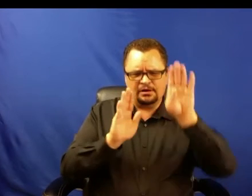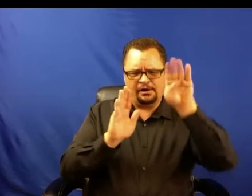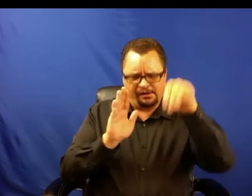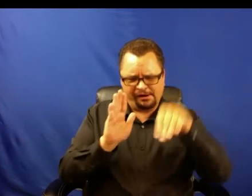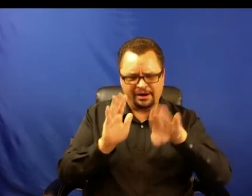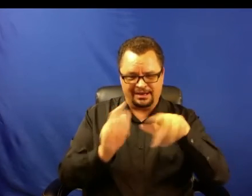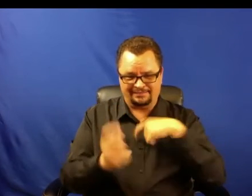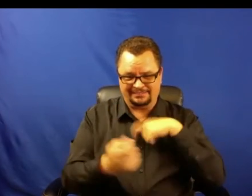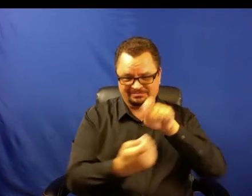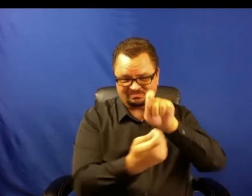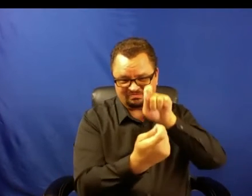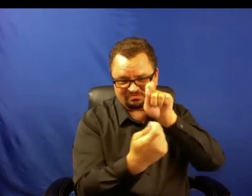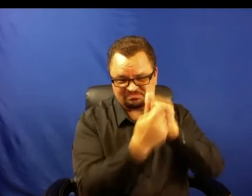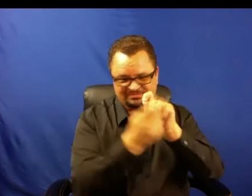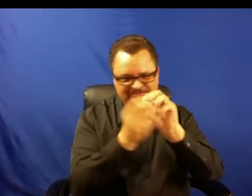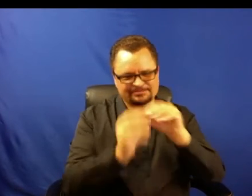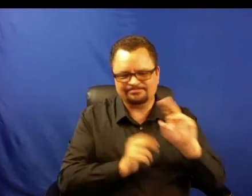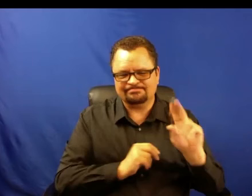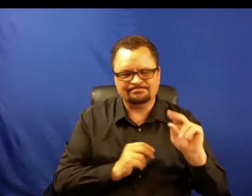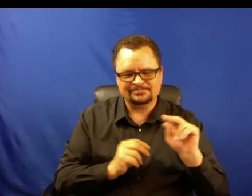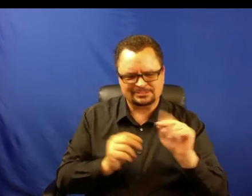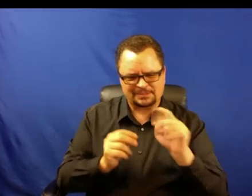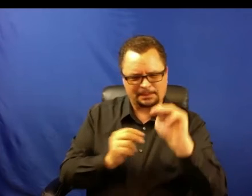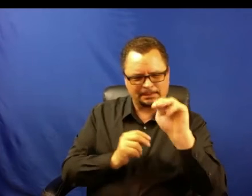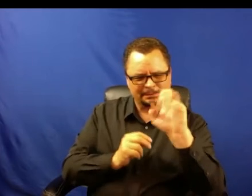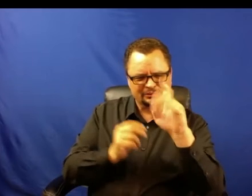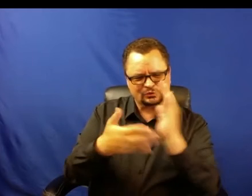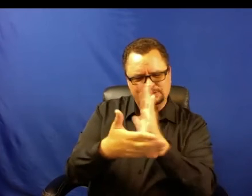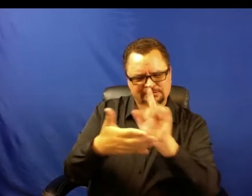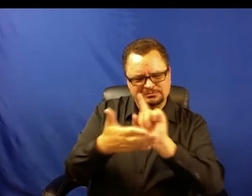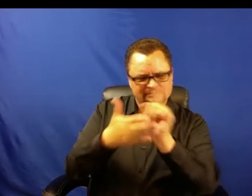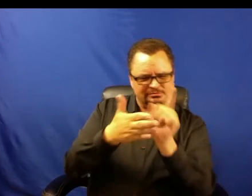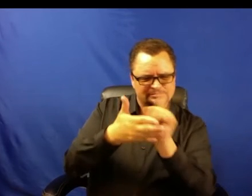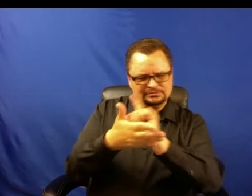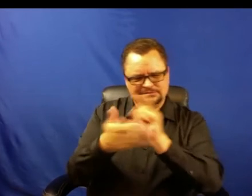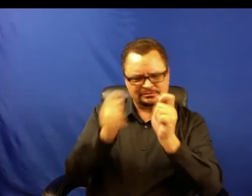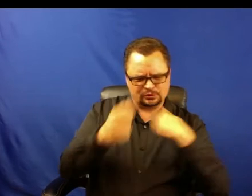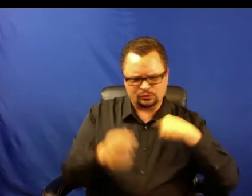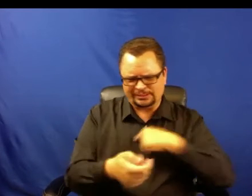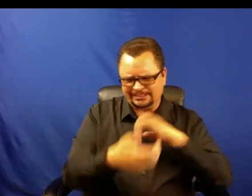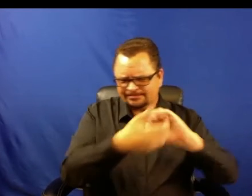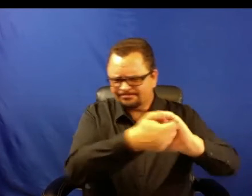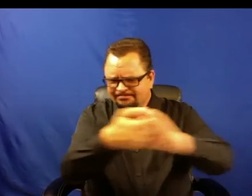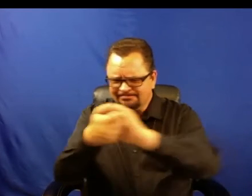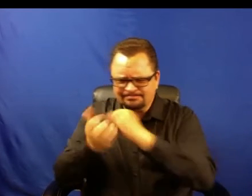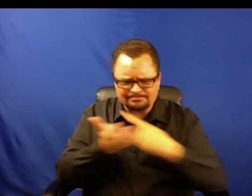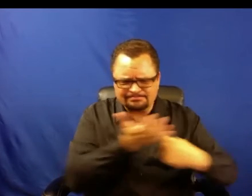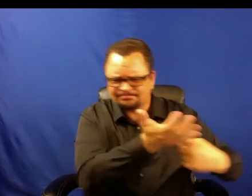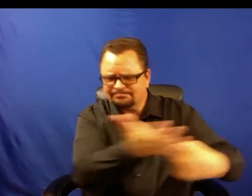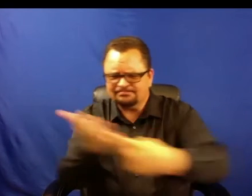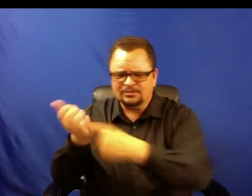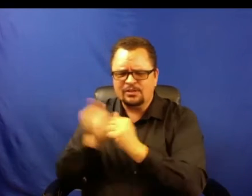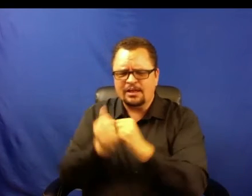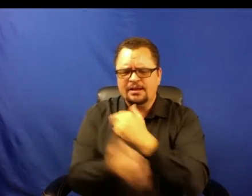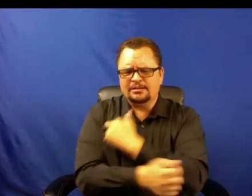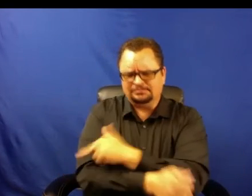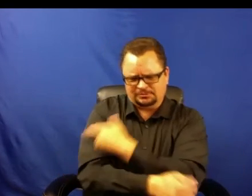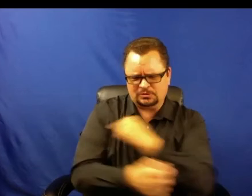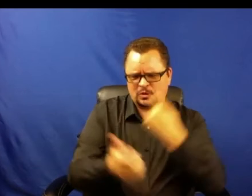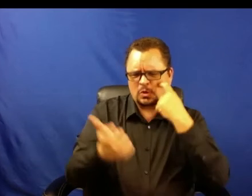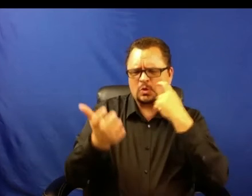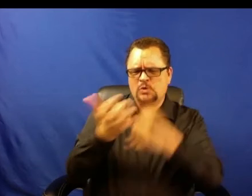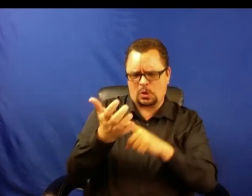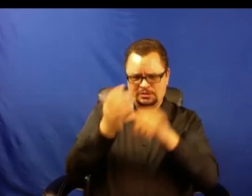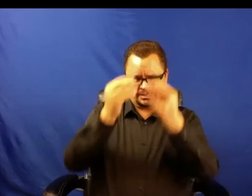hospital partners and the pressures that they are seeing. It is a consensus across the 3 hospital